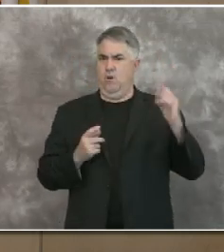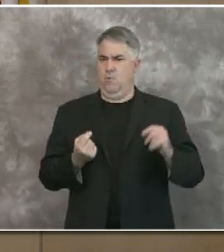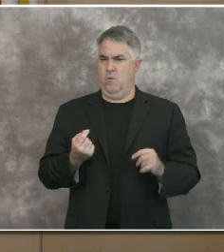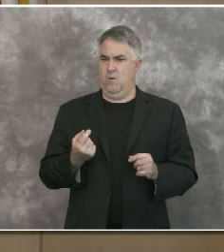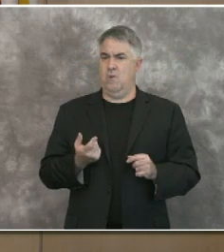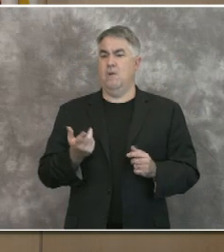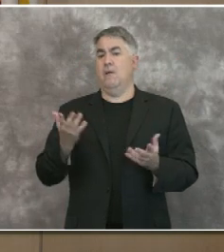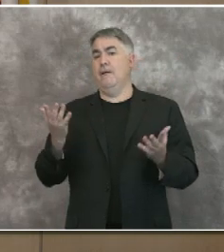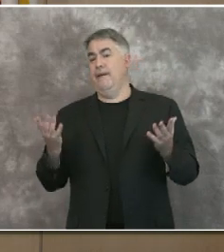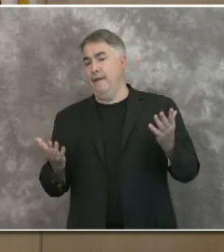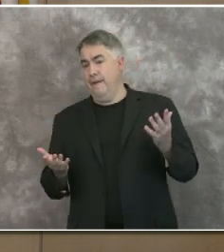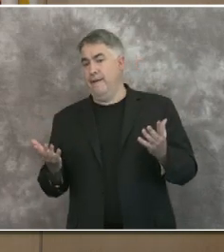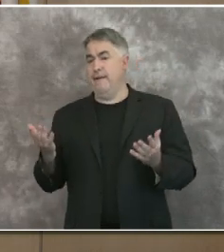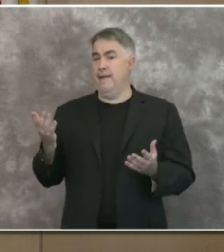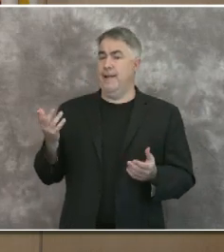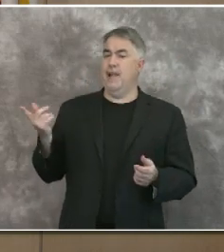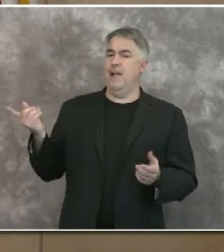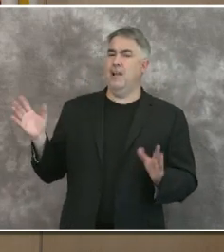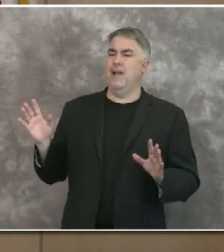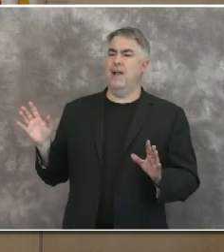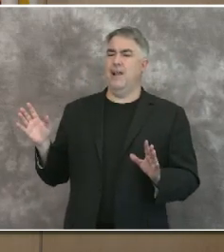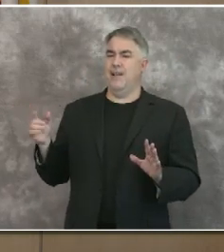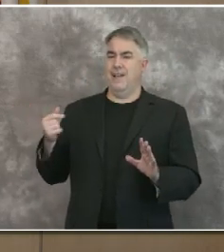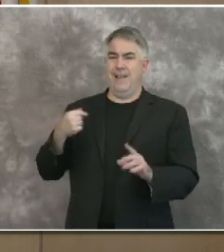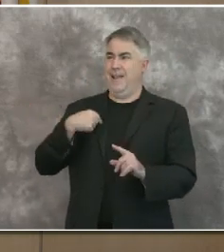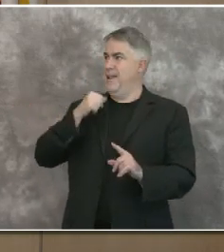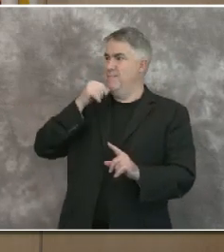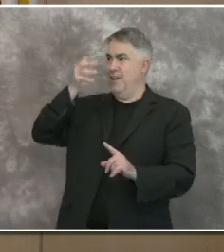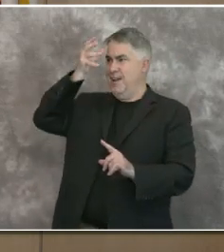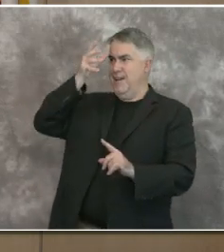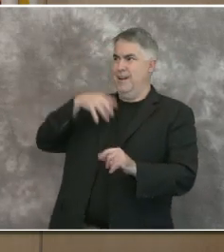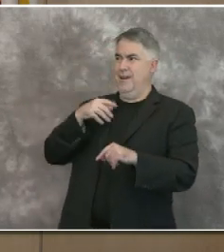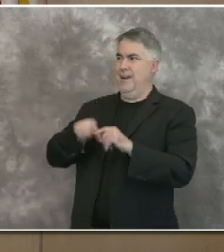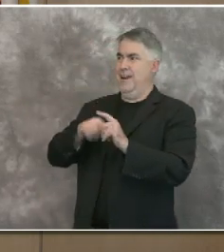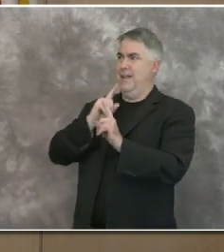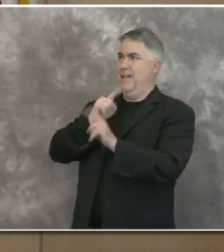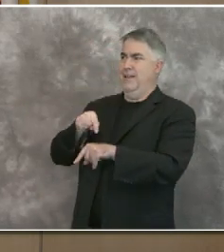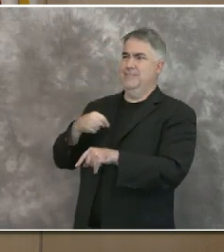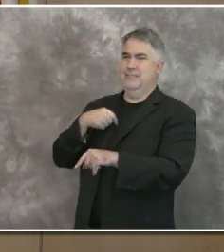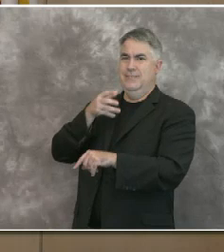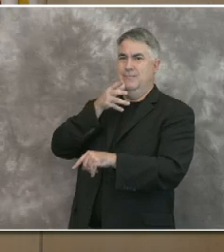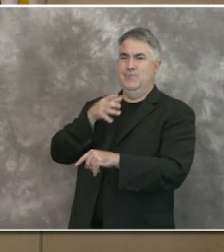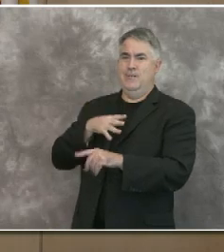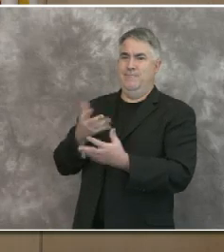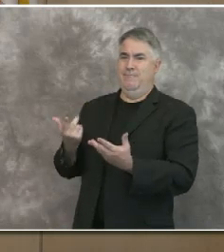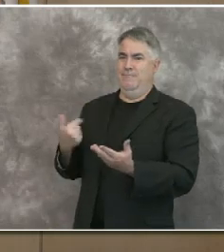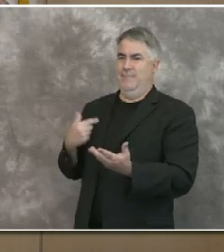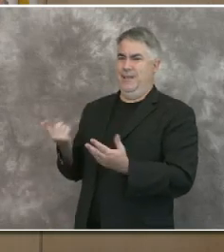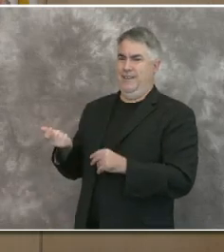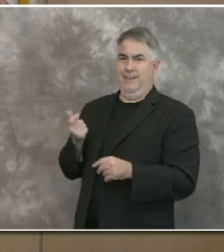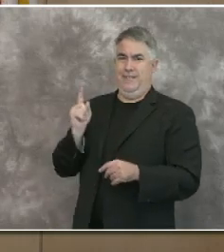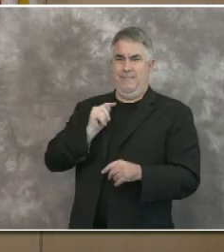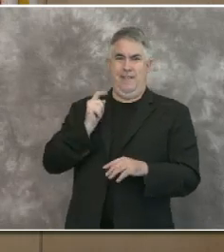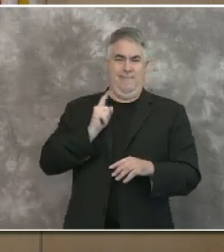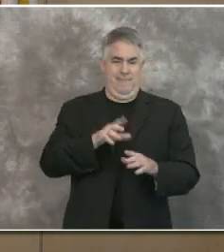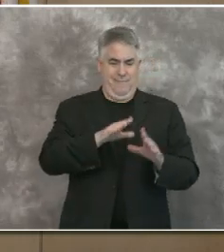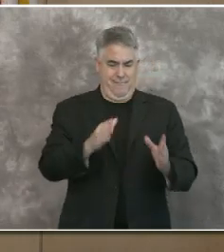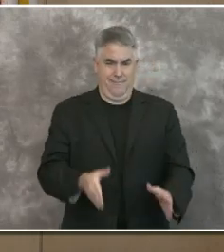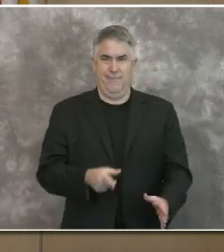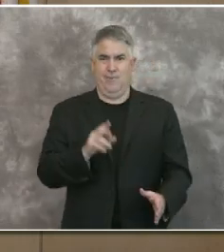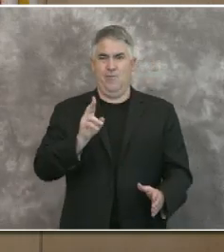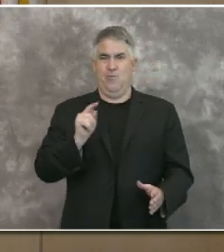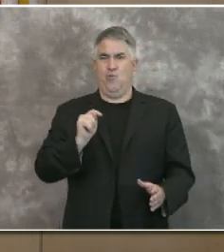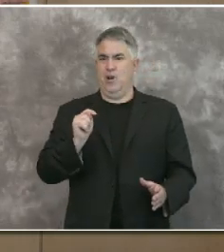from Claudia with Univision. Oh, I'm not a guy, but I understand what the question is about the urinals. So the separation.